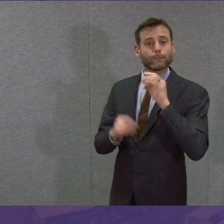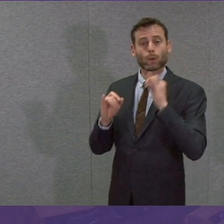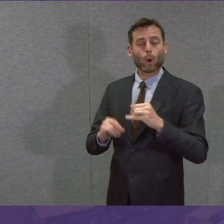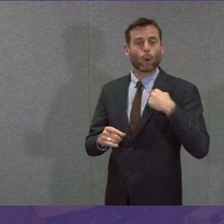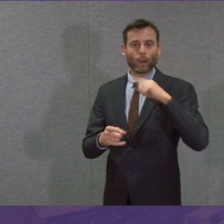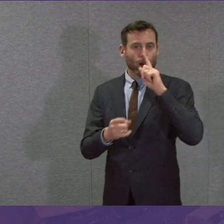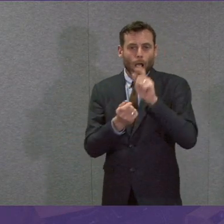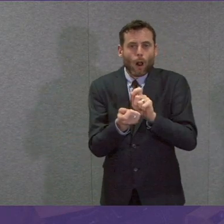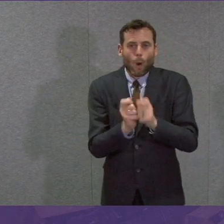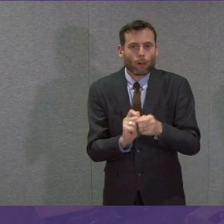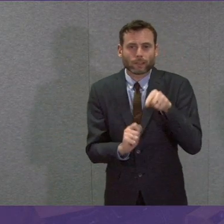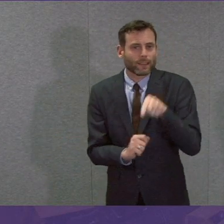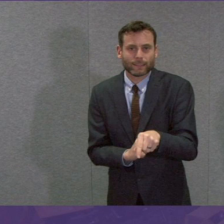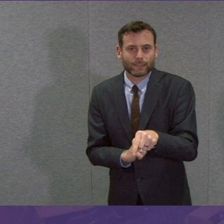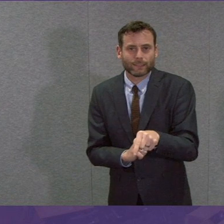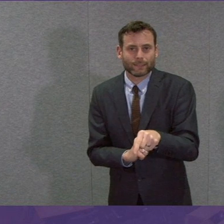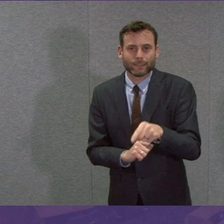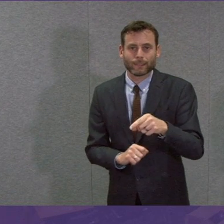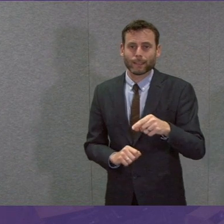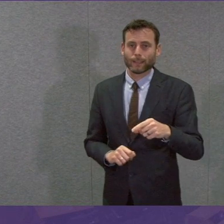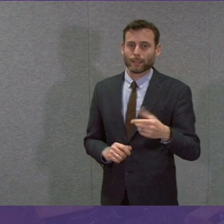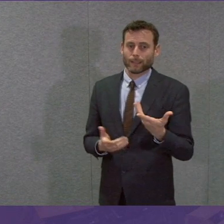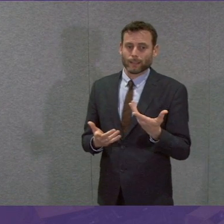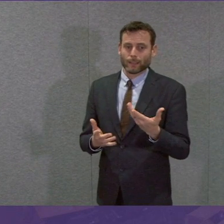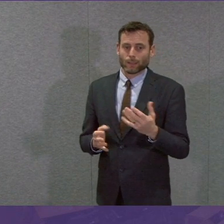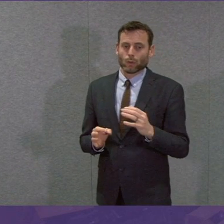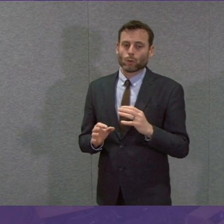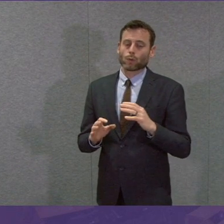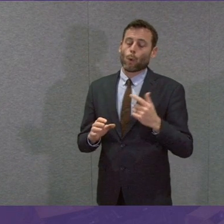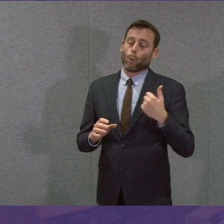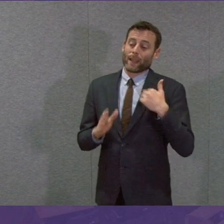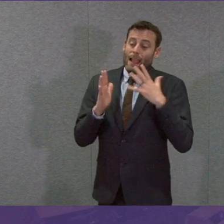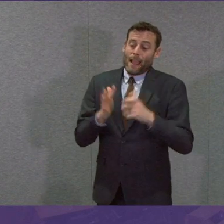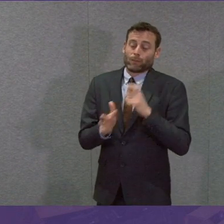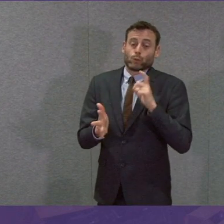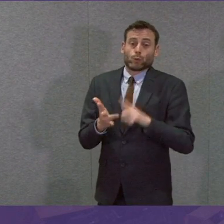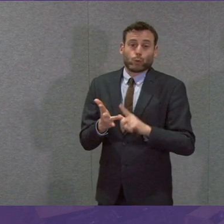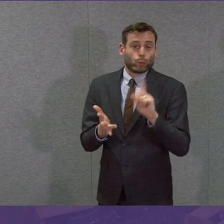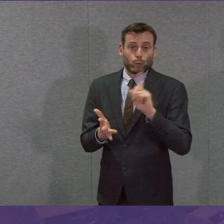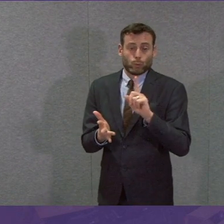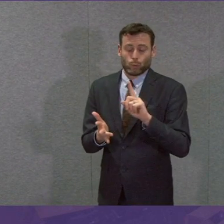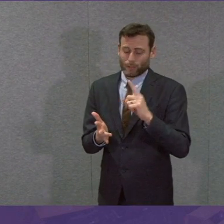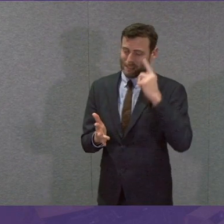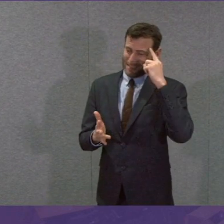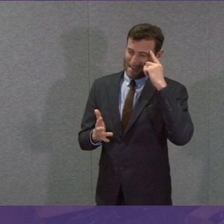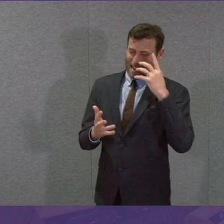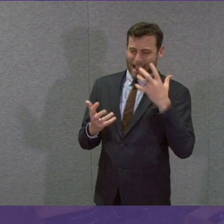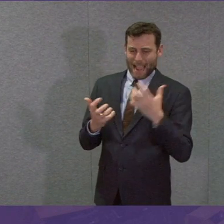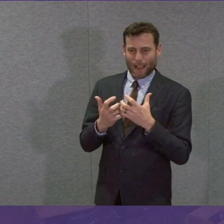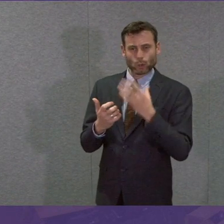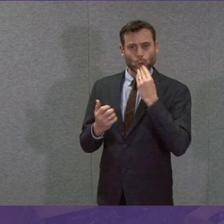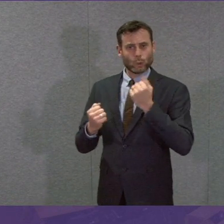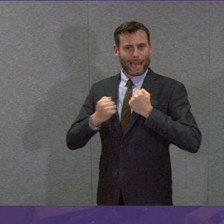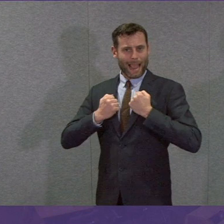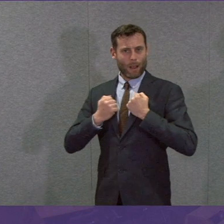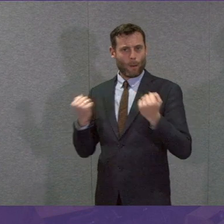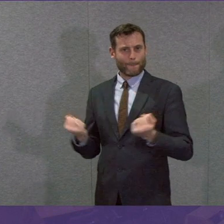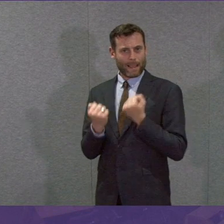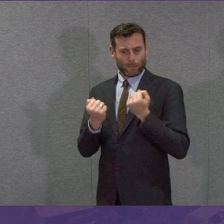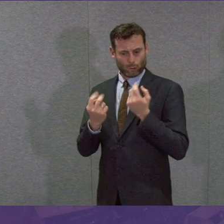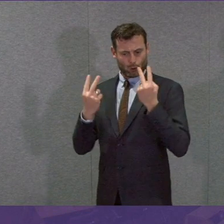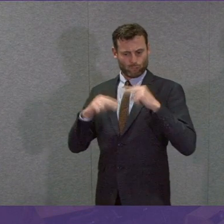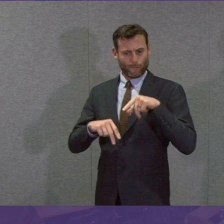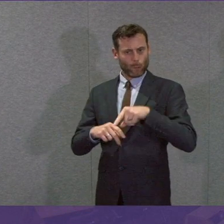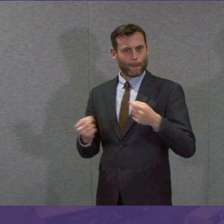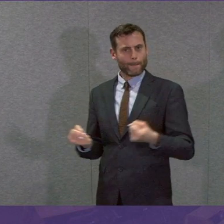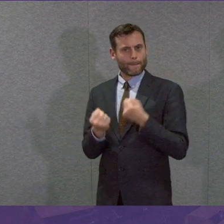no procedure to renew a legislative consent motion. So what we have to do is to be imaginative in the use of powers. I've indicated that. The first piece